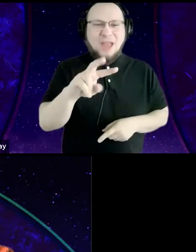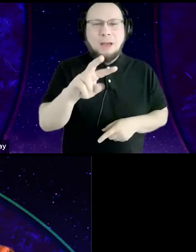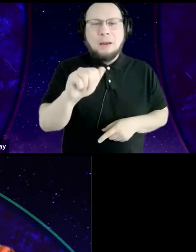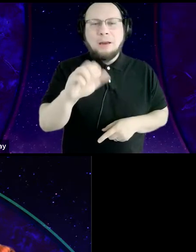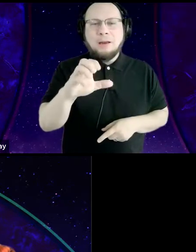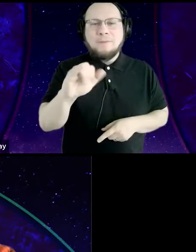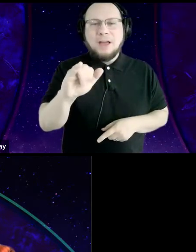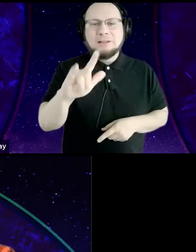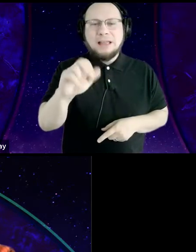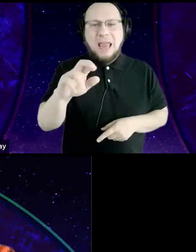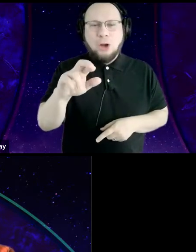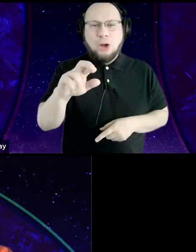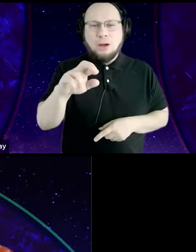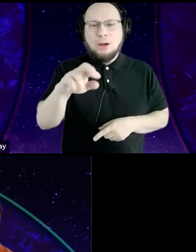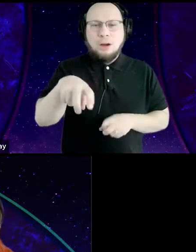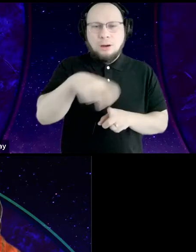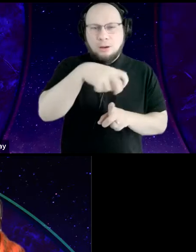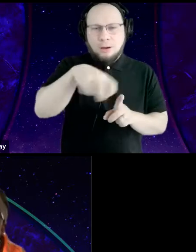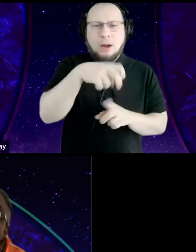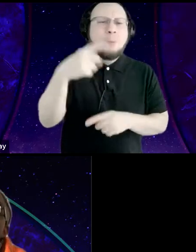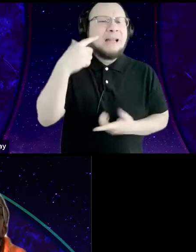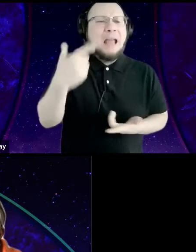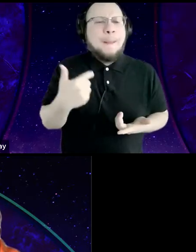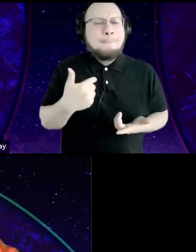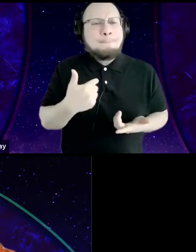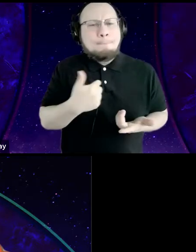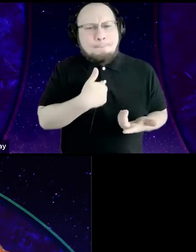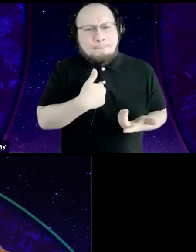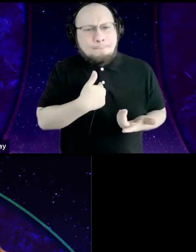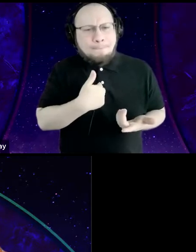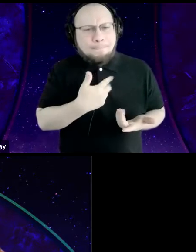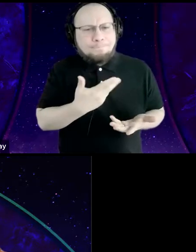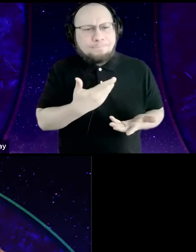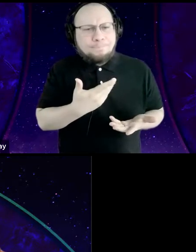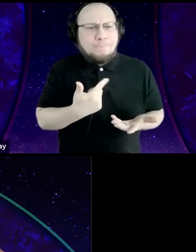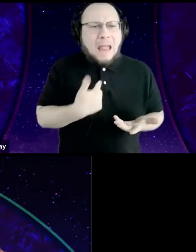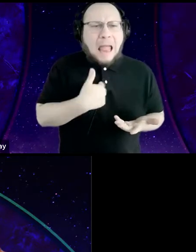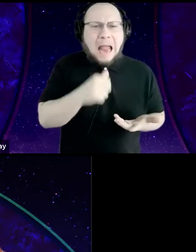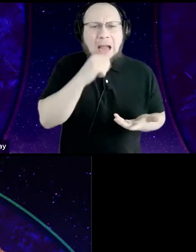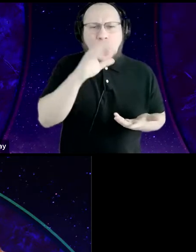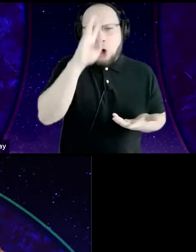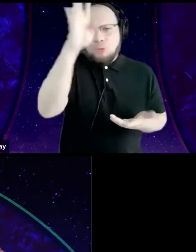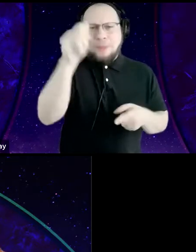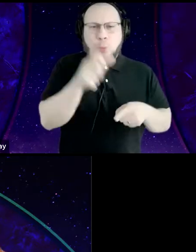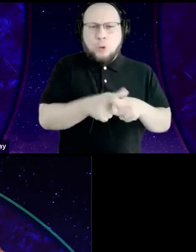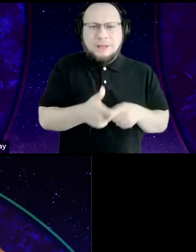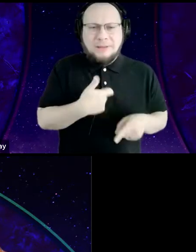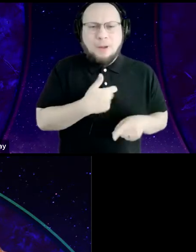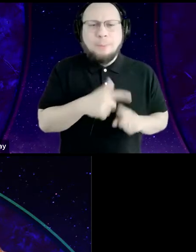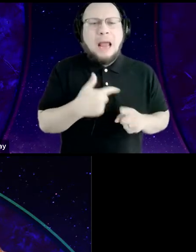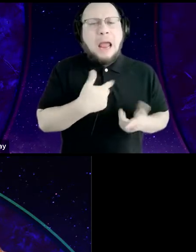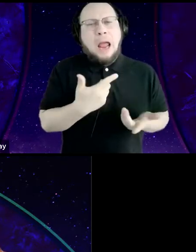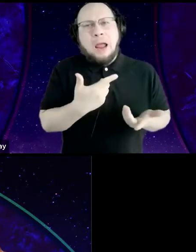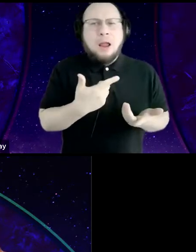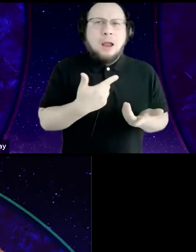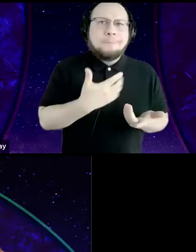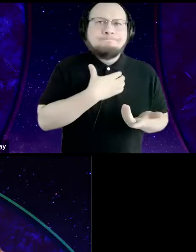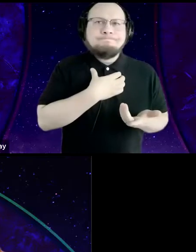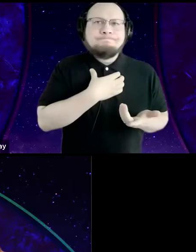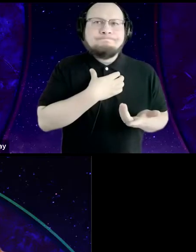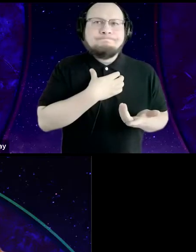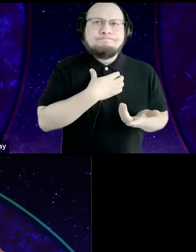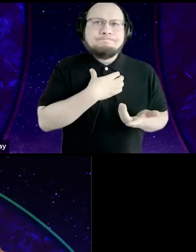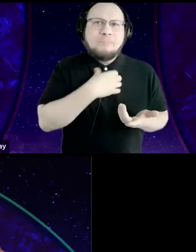that's like out of date because I love to, I did not create these terms, but I love to think of more